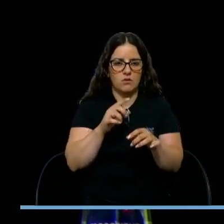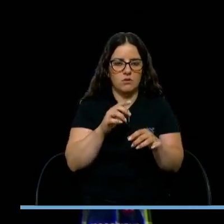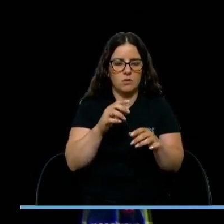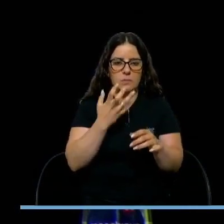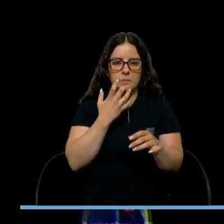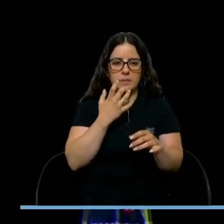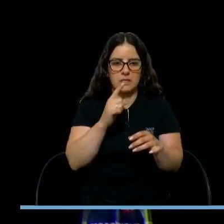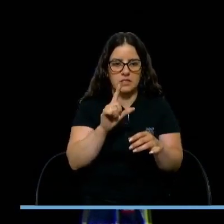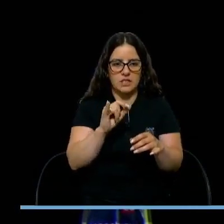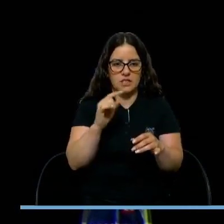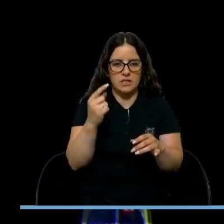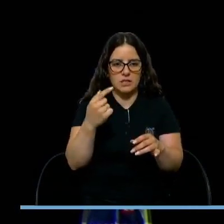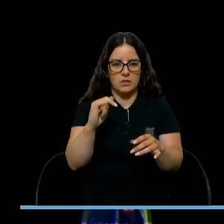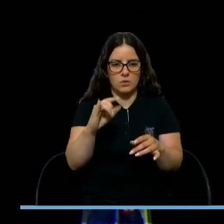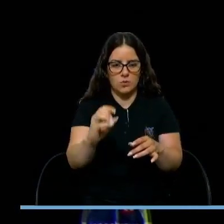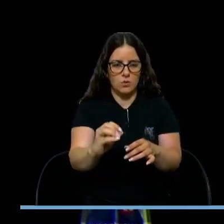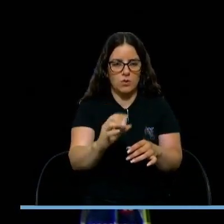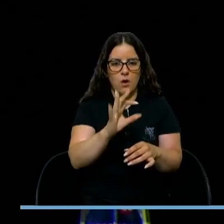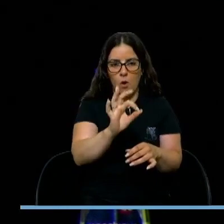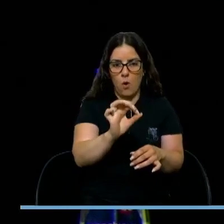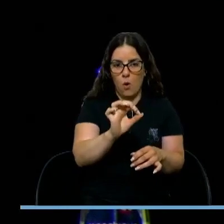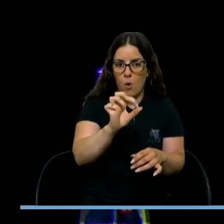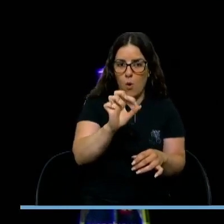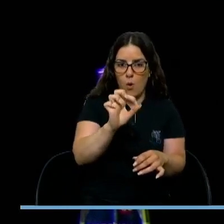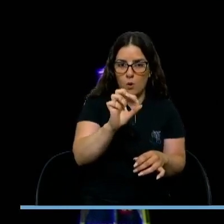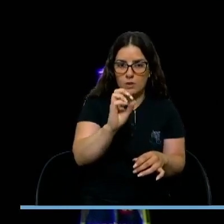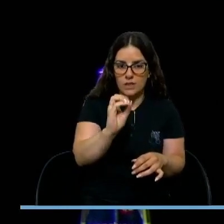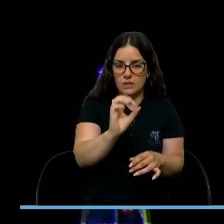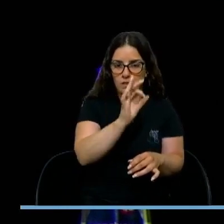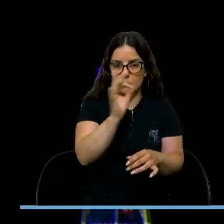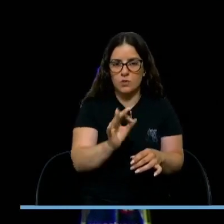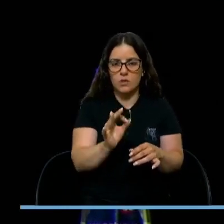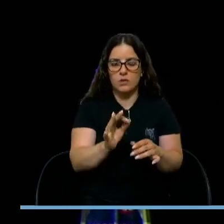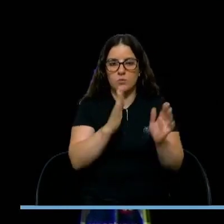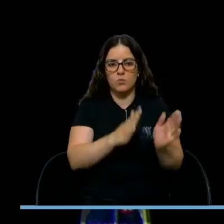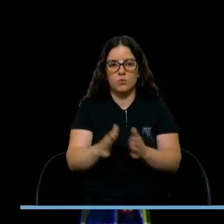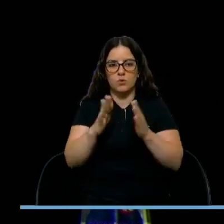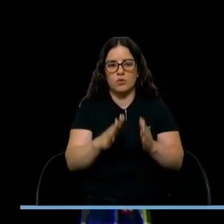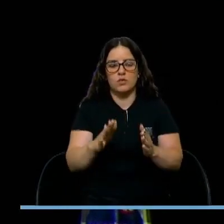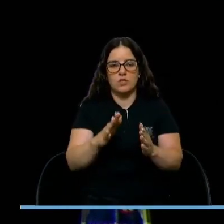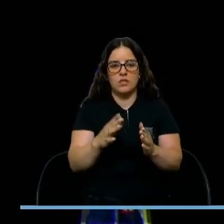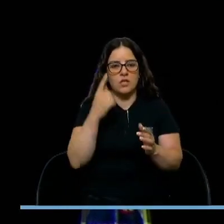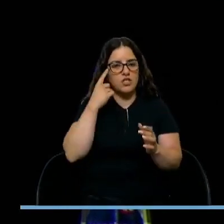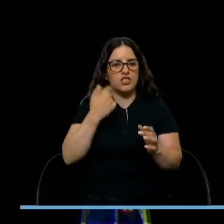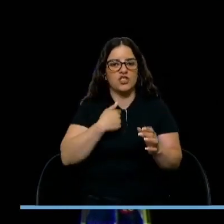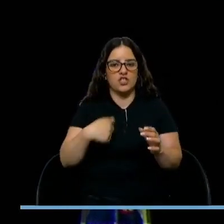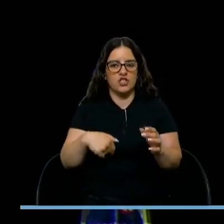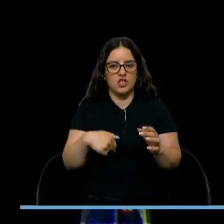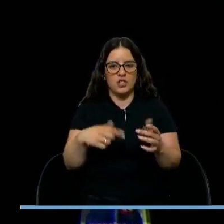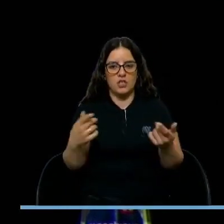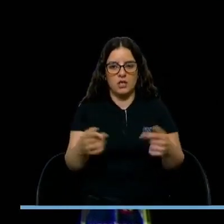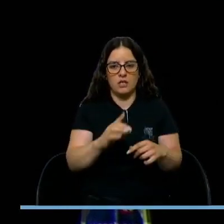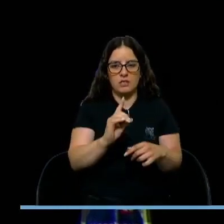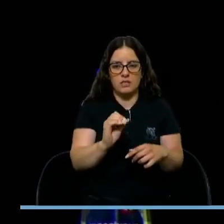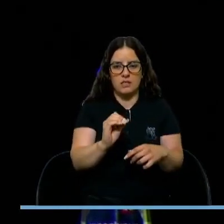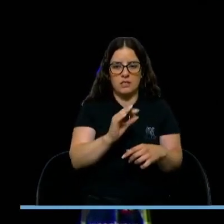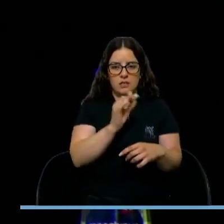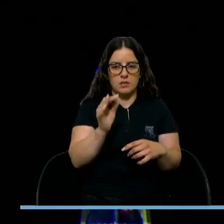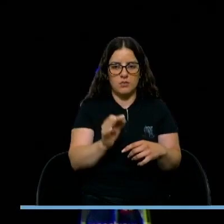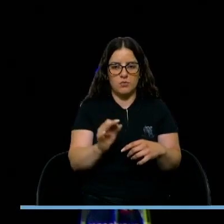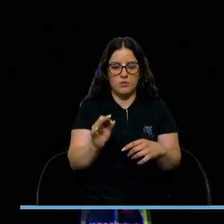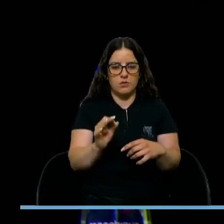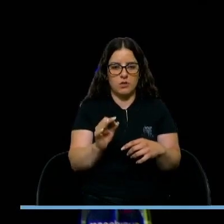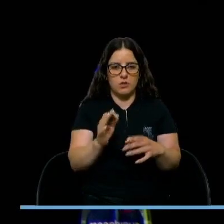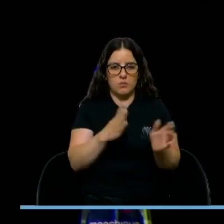batteries, 80% of lithium batteries are produced in China, 60% of which are